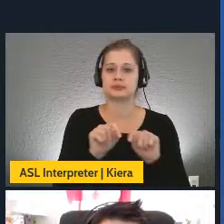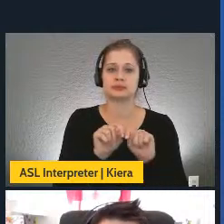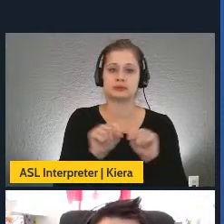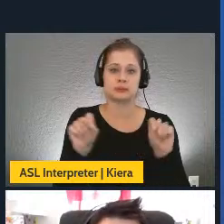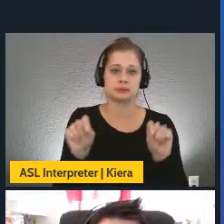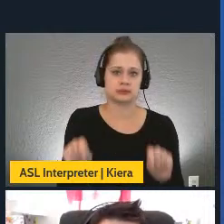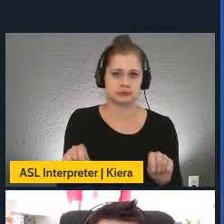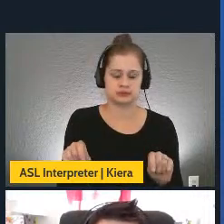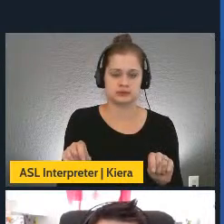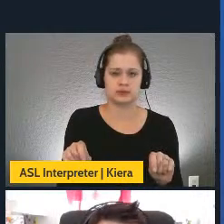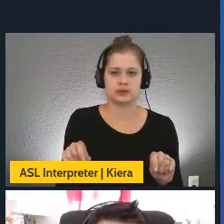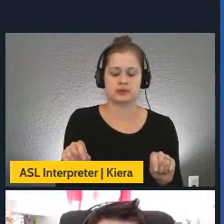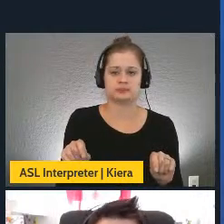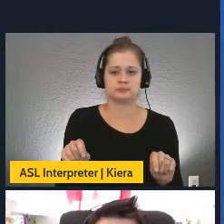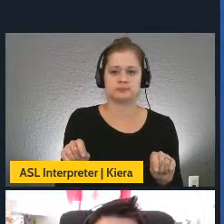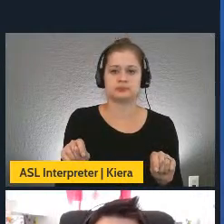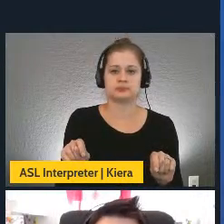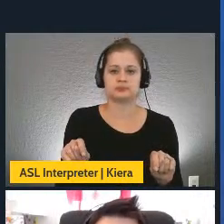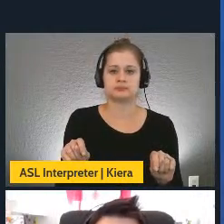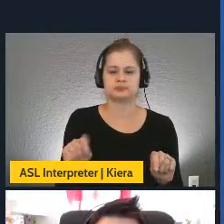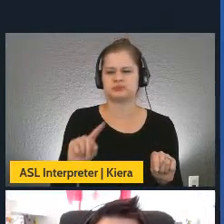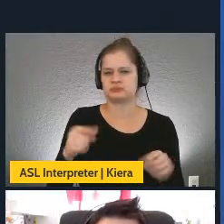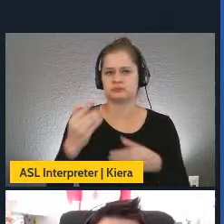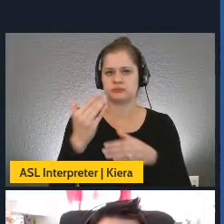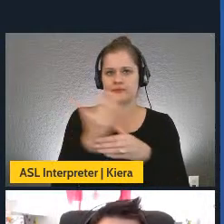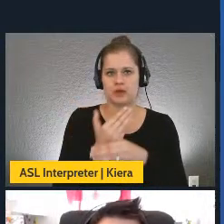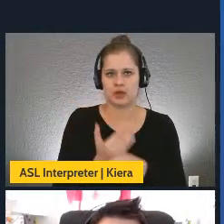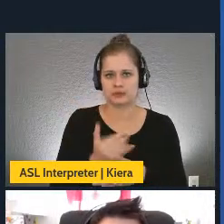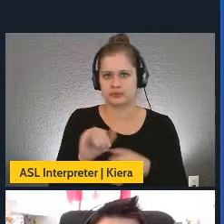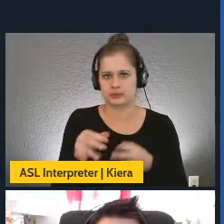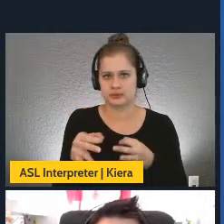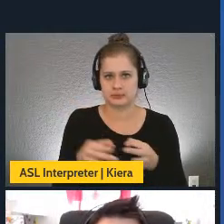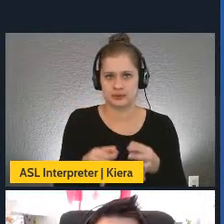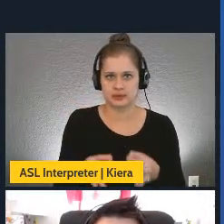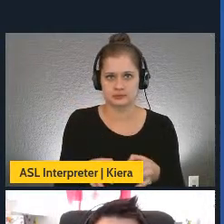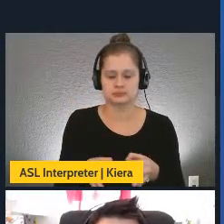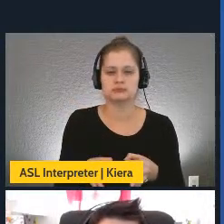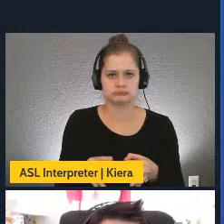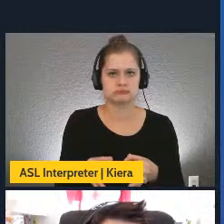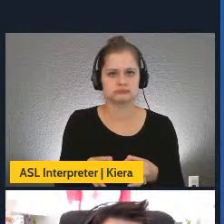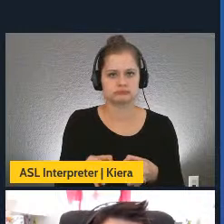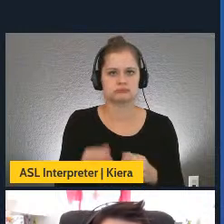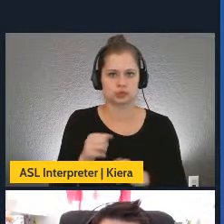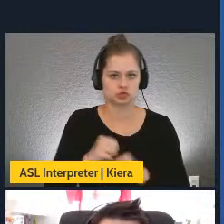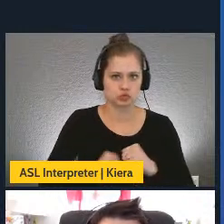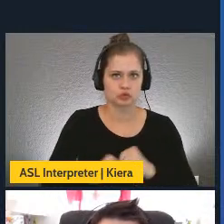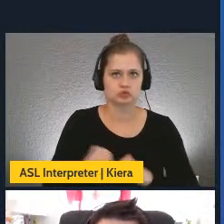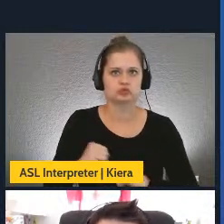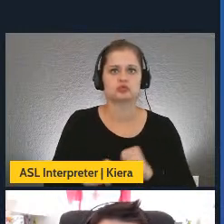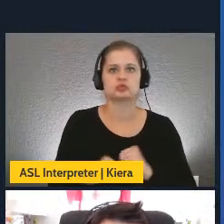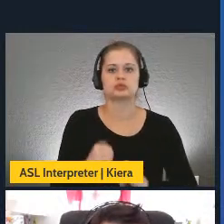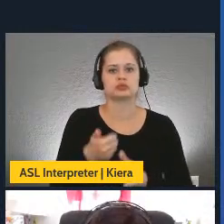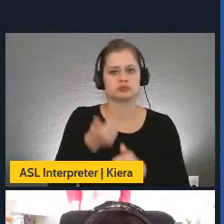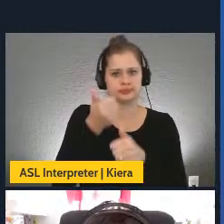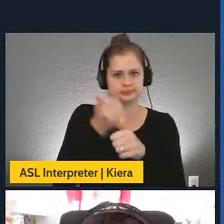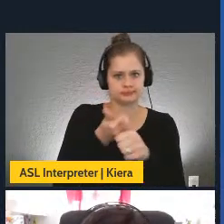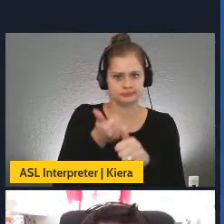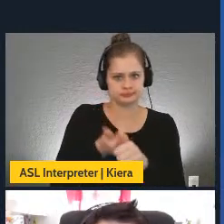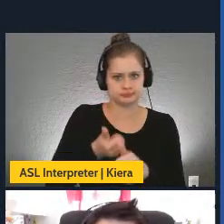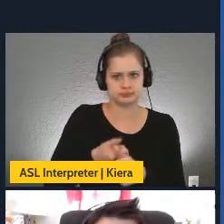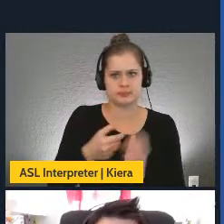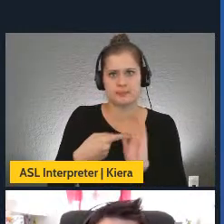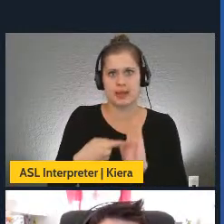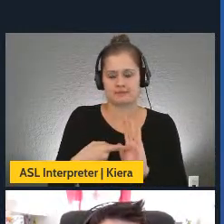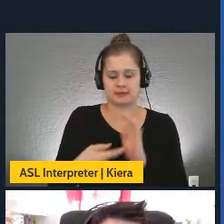just files that explain the structure of each Kubernetes manifest.